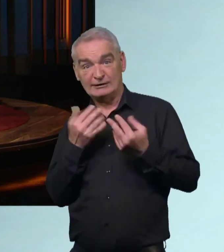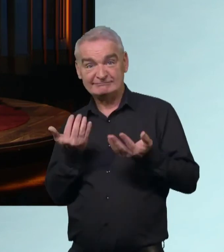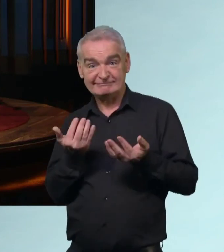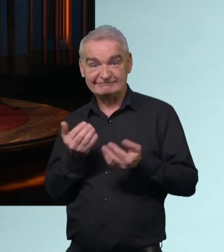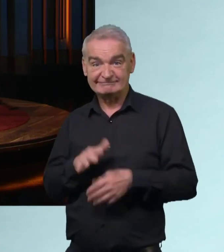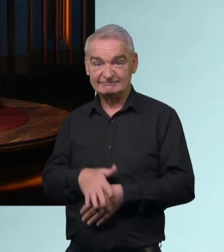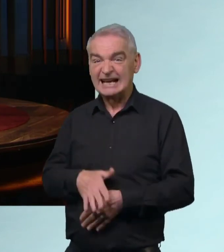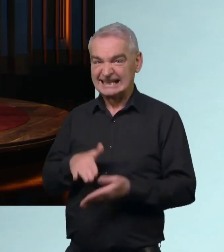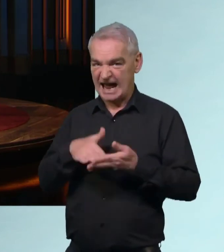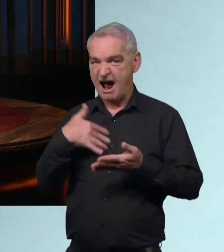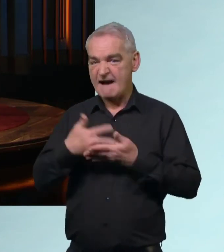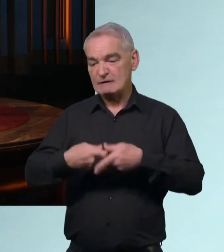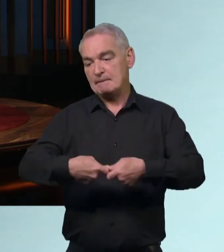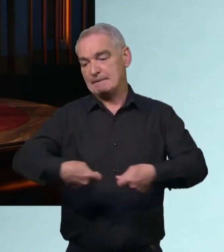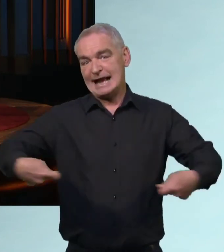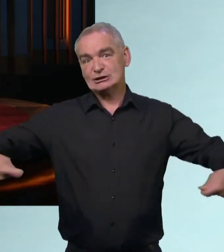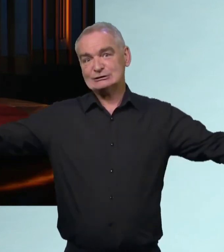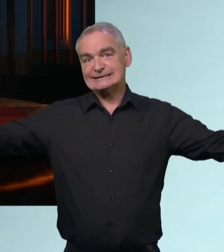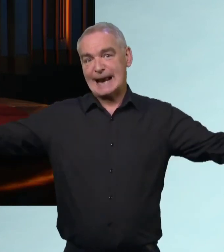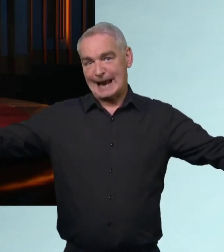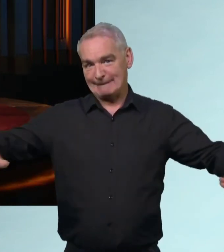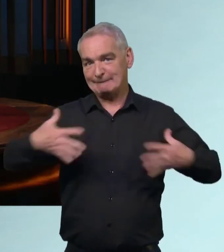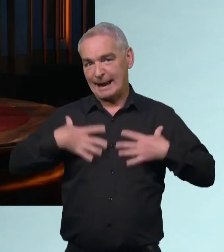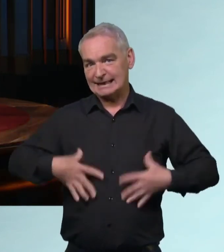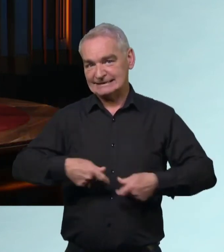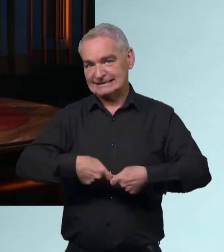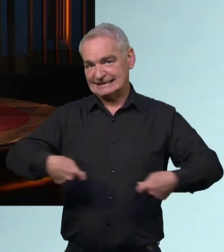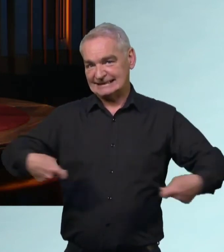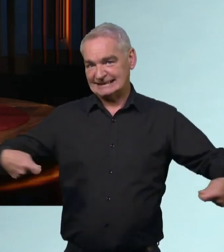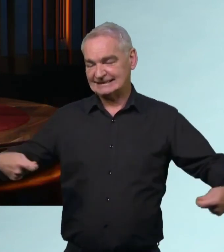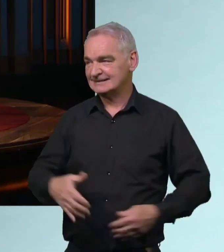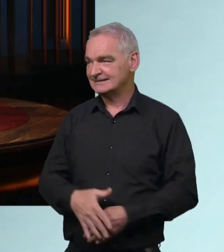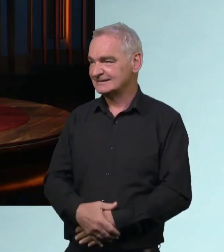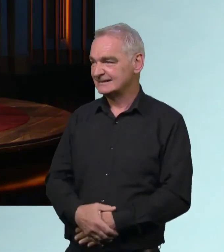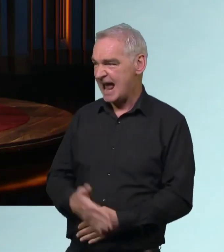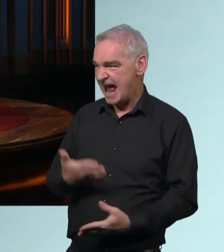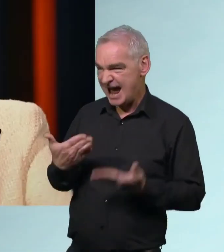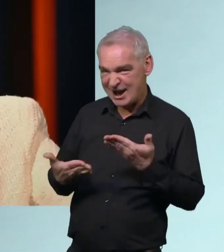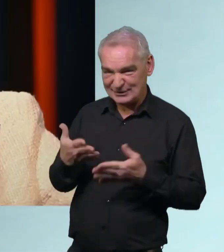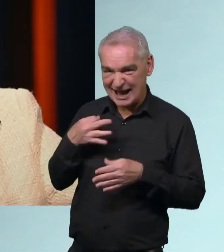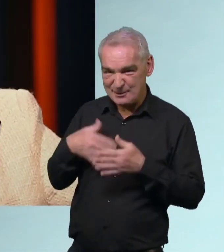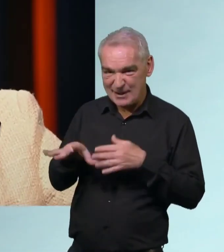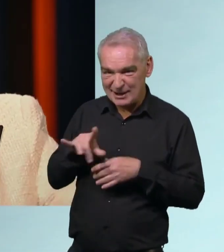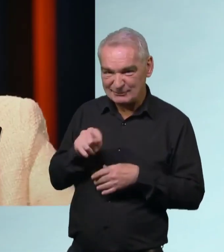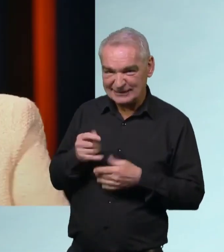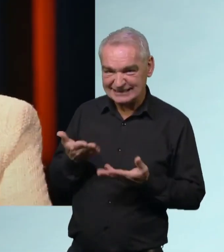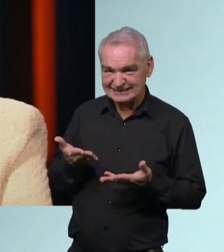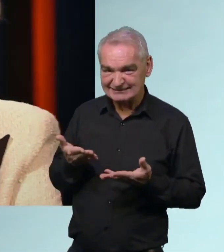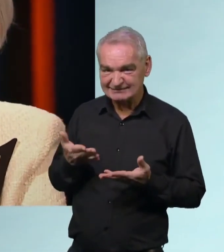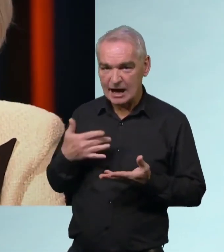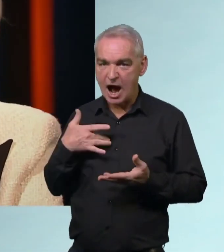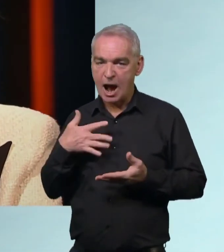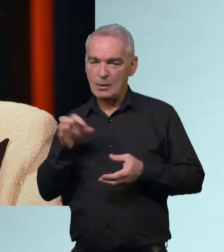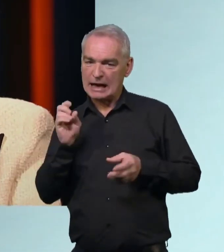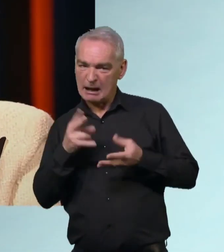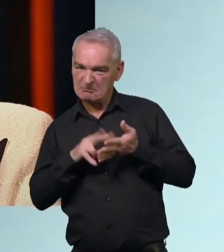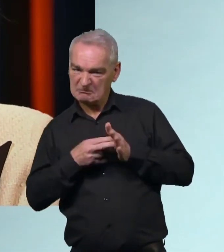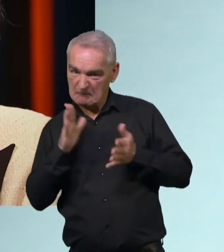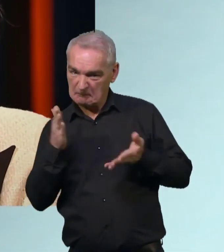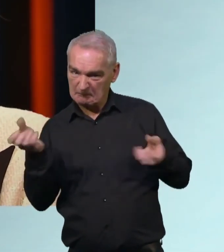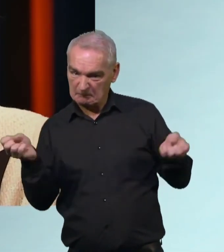measuring tape out, going, I wonder how I could get away with this. Exactly. Well, I get him into that suitcase? No, maybe